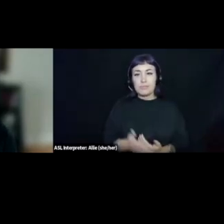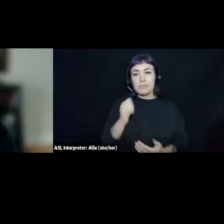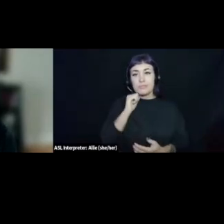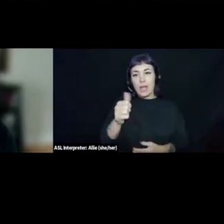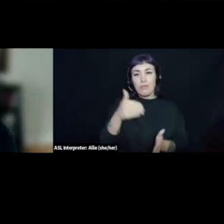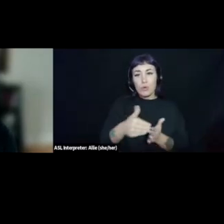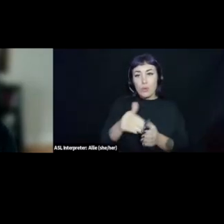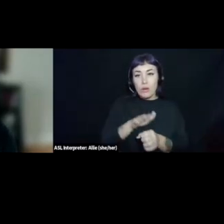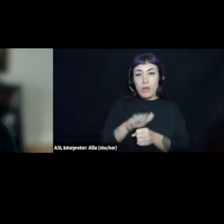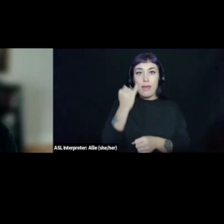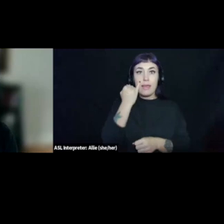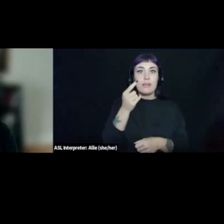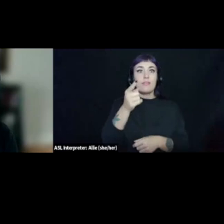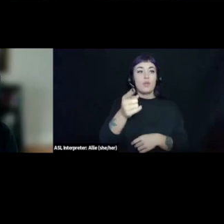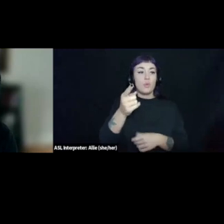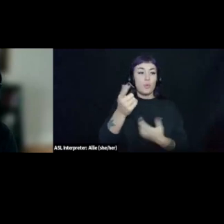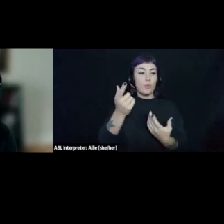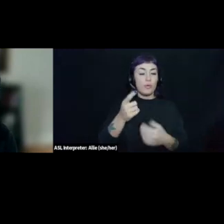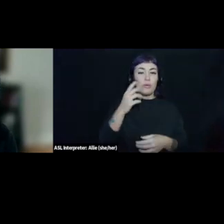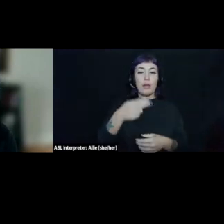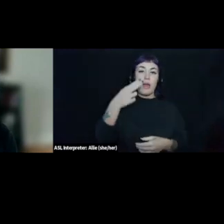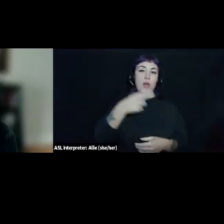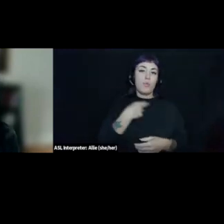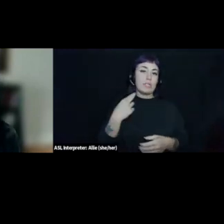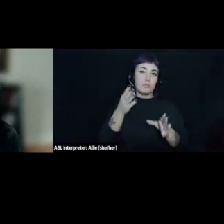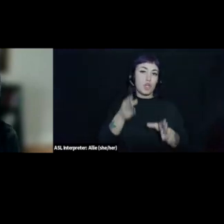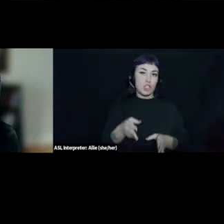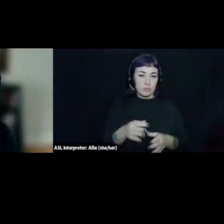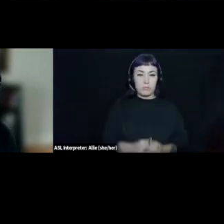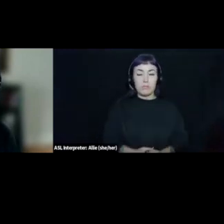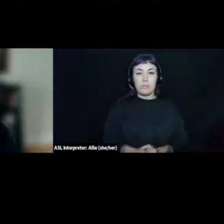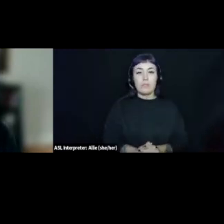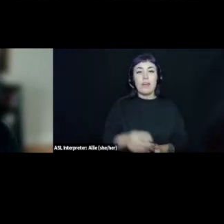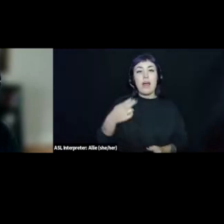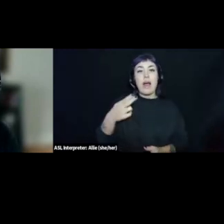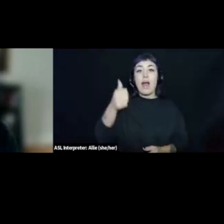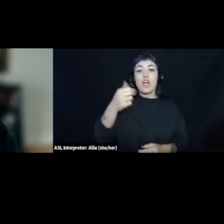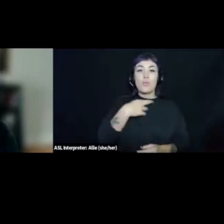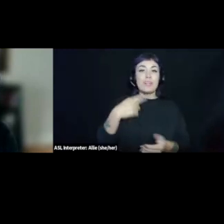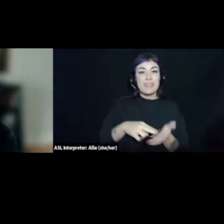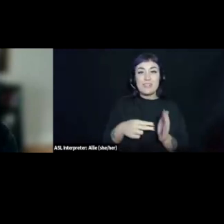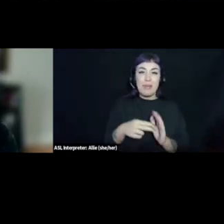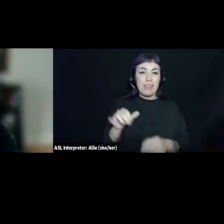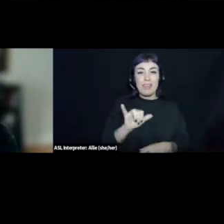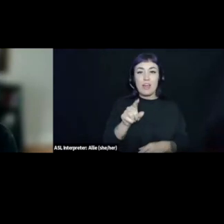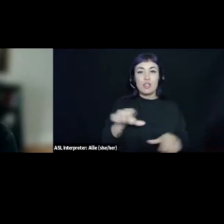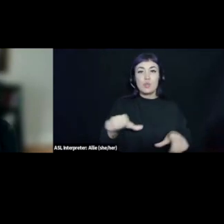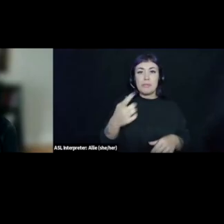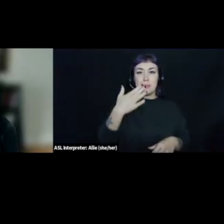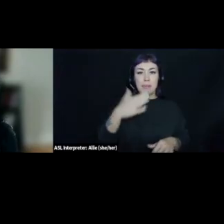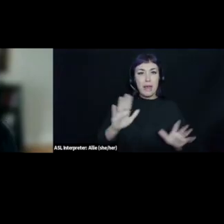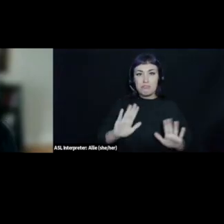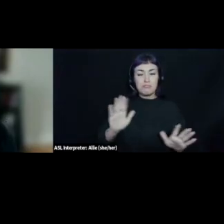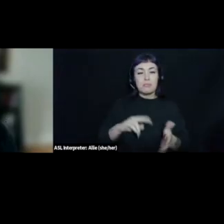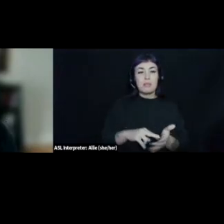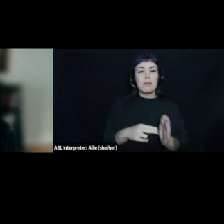frequently enough if you are a higher risk individual. Now, higher risk doesn't mean like you're doing something bad. It just means that